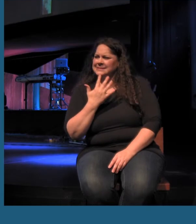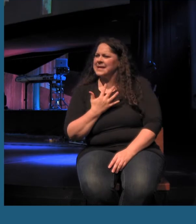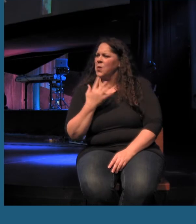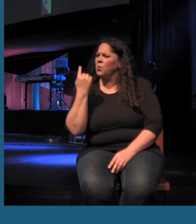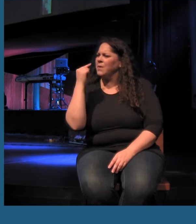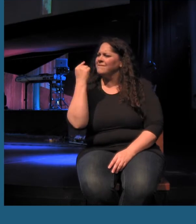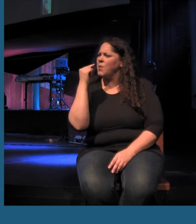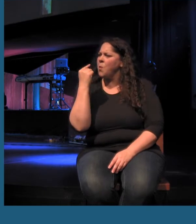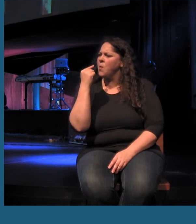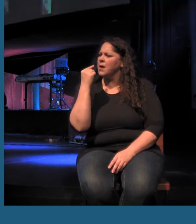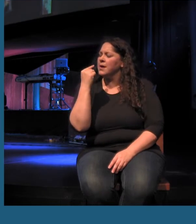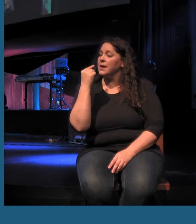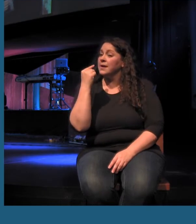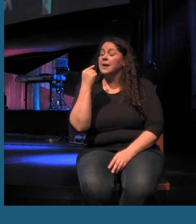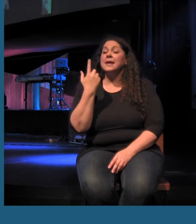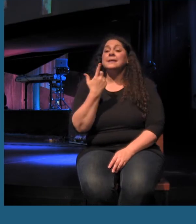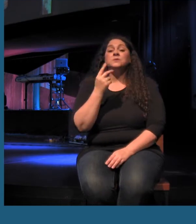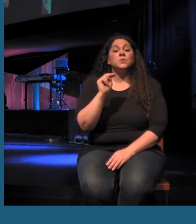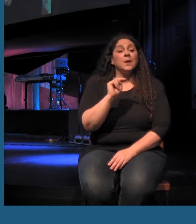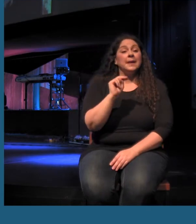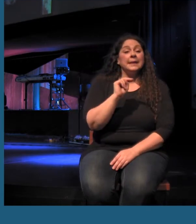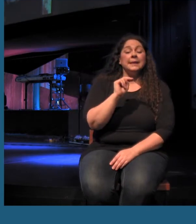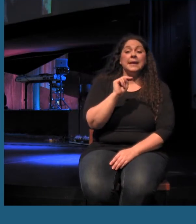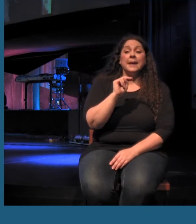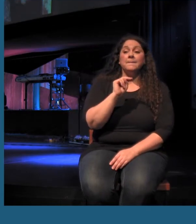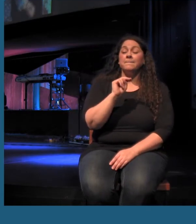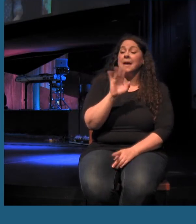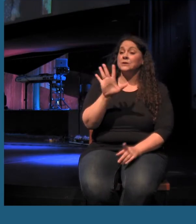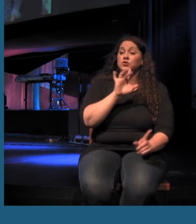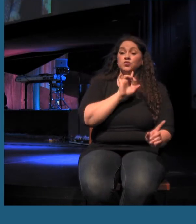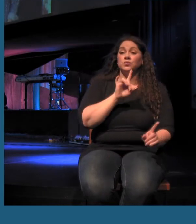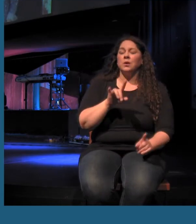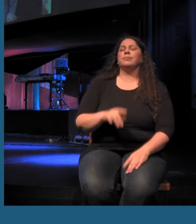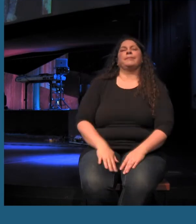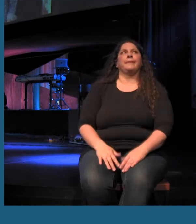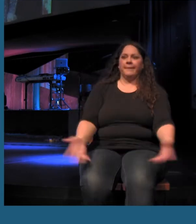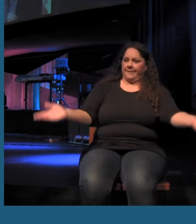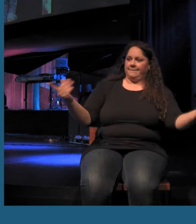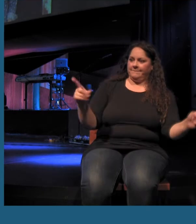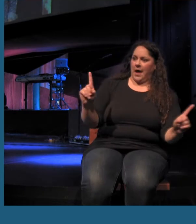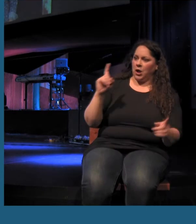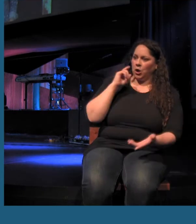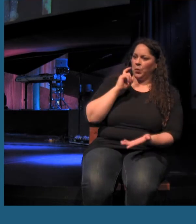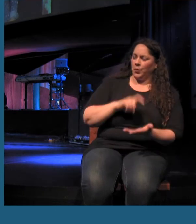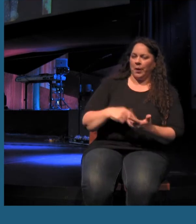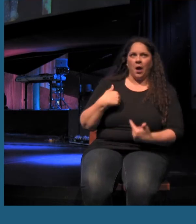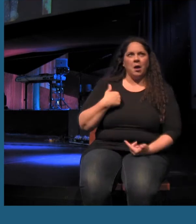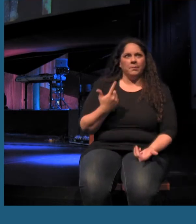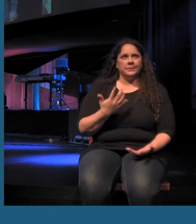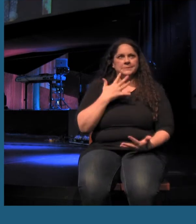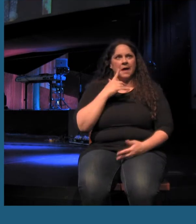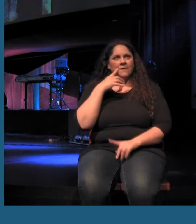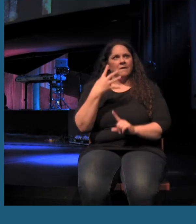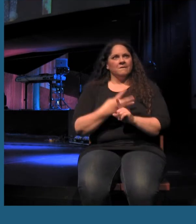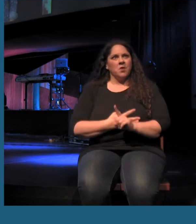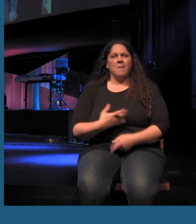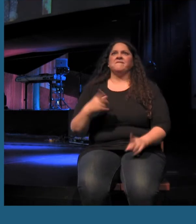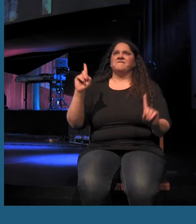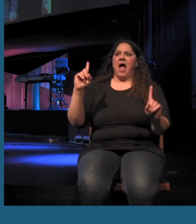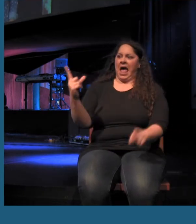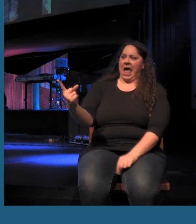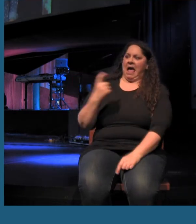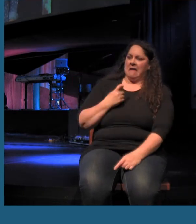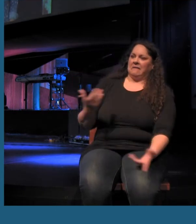Now, how did Nehemiah respond? Nehemiah did not say, "Well, it's about time you noticed. You know, I've been sad the last 4 months. Can't believe you waited till